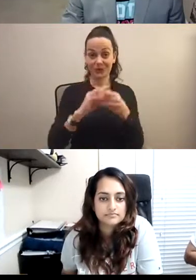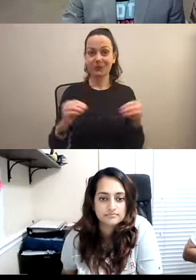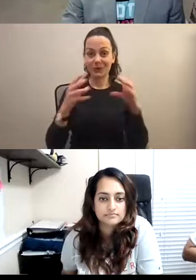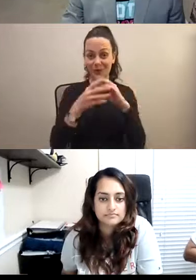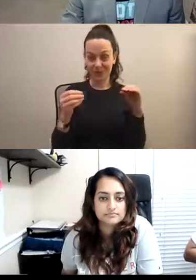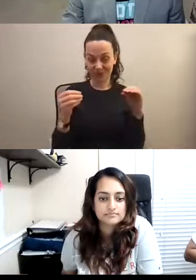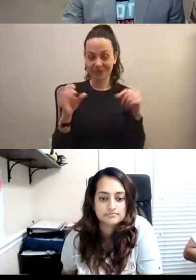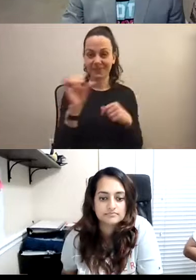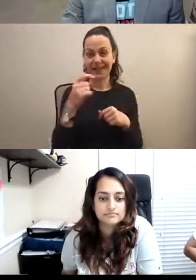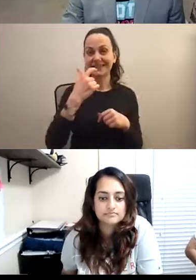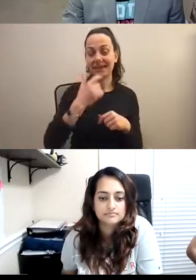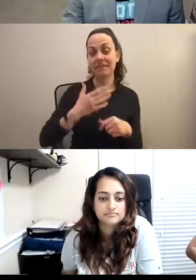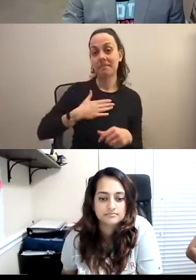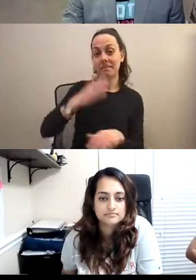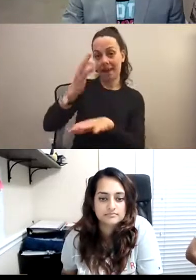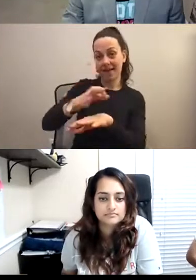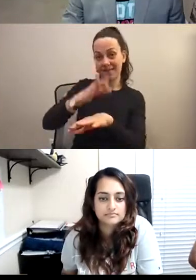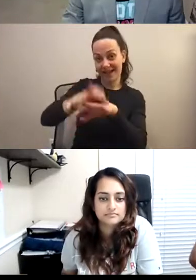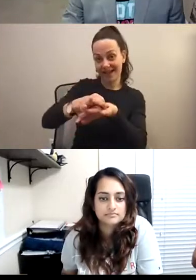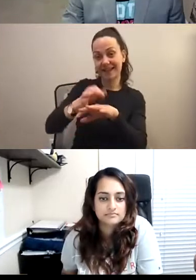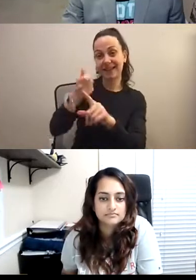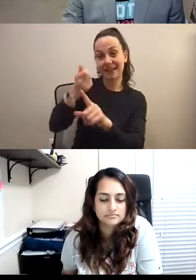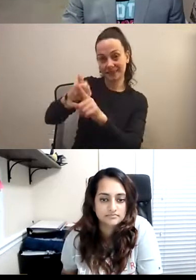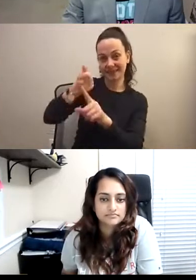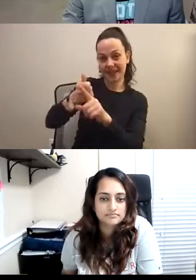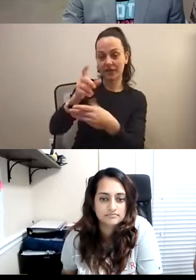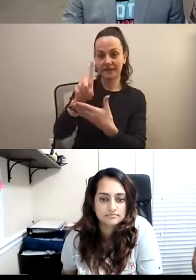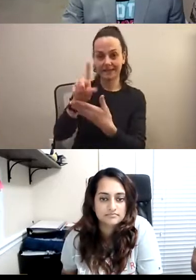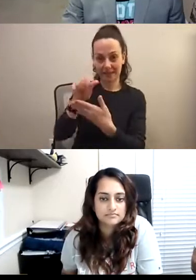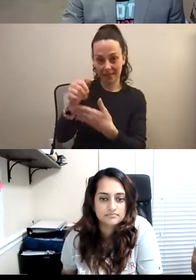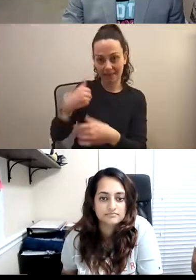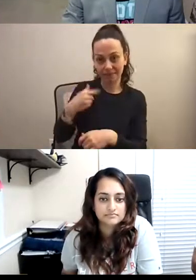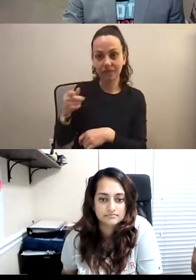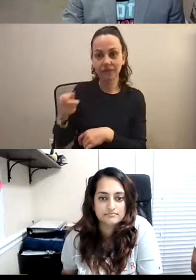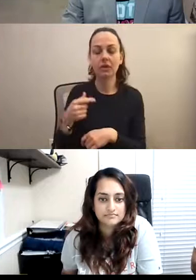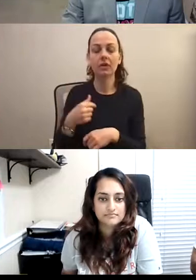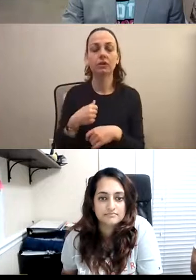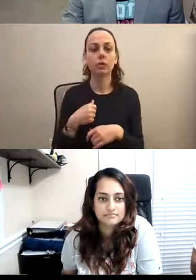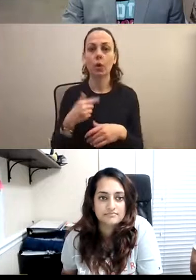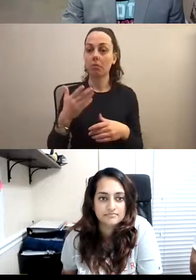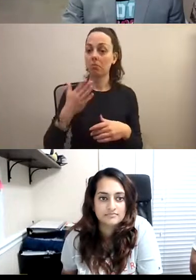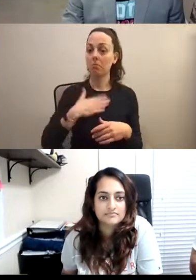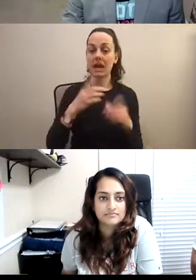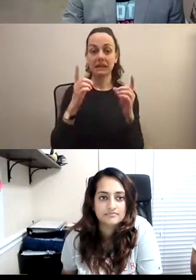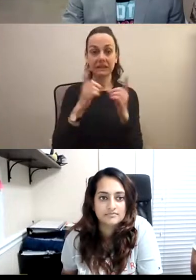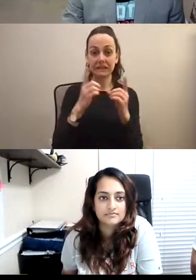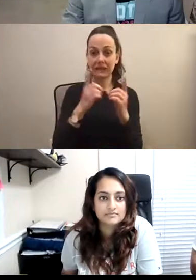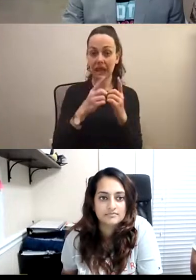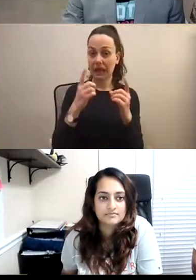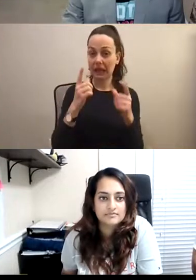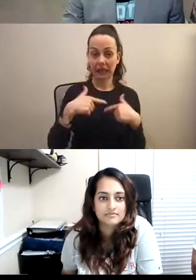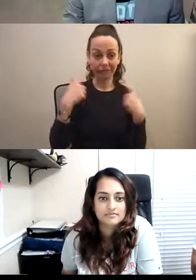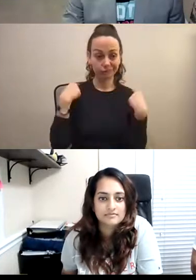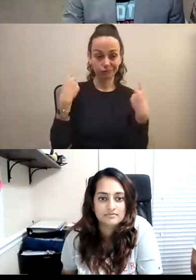I said, my fiance is also disabled, and I, throughout my dating life